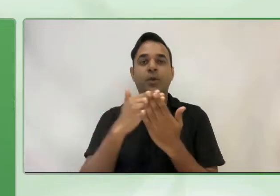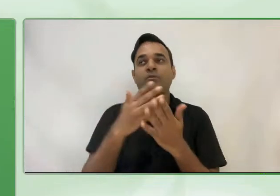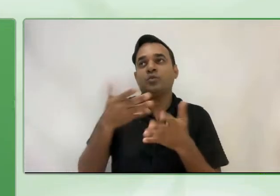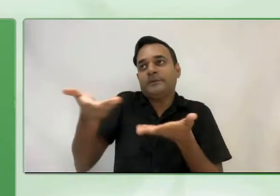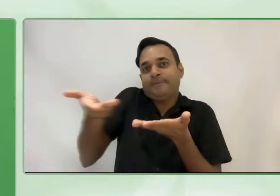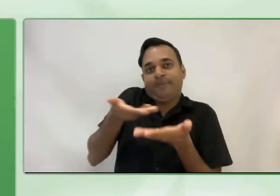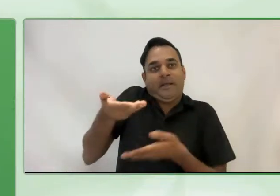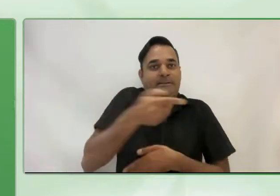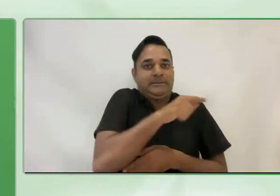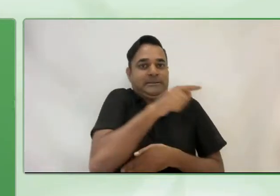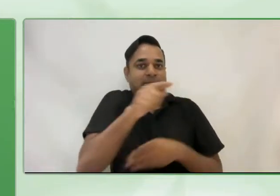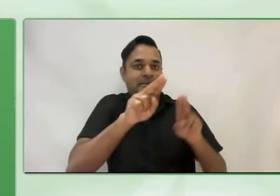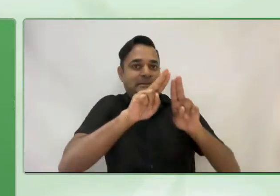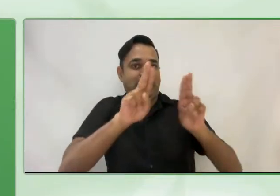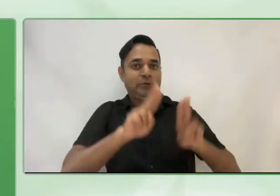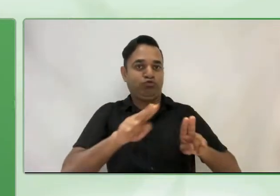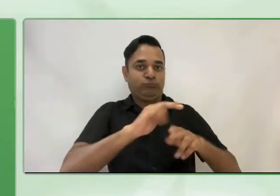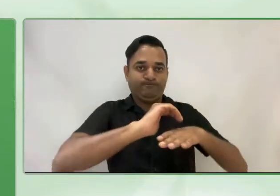in this